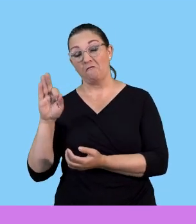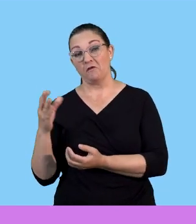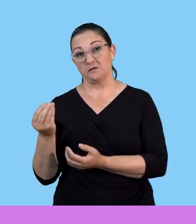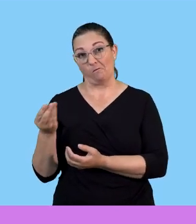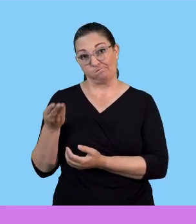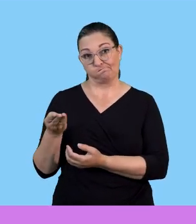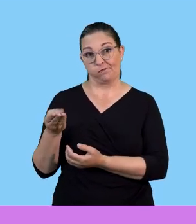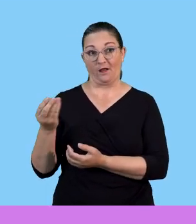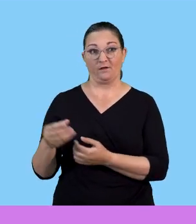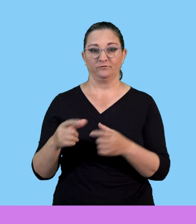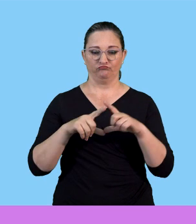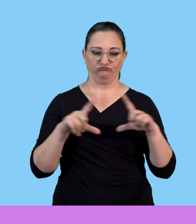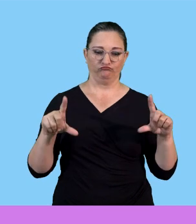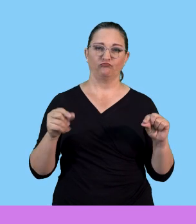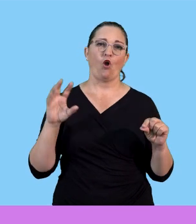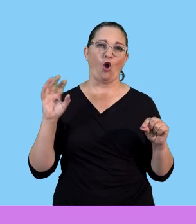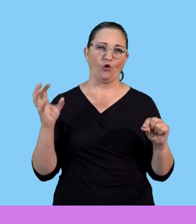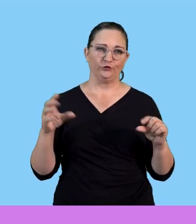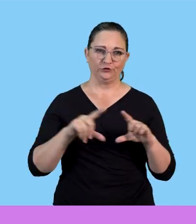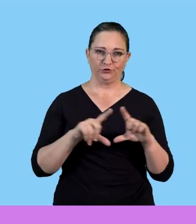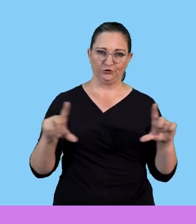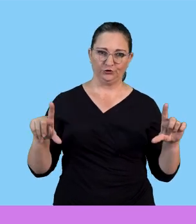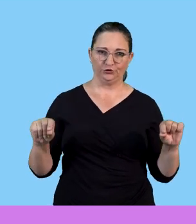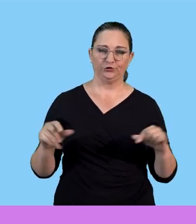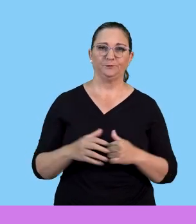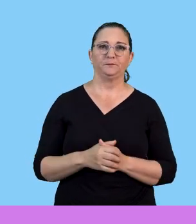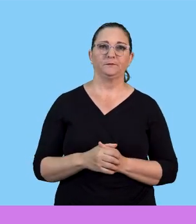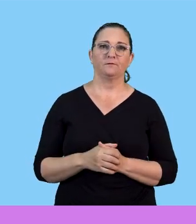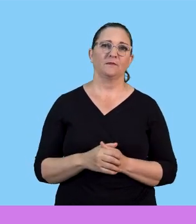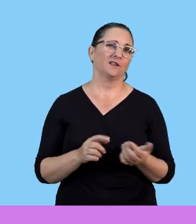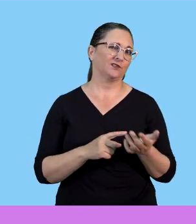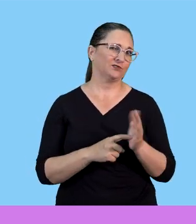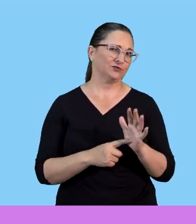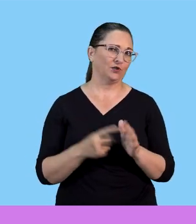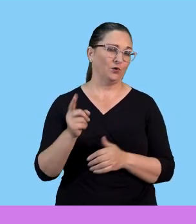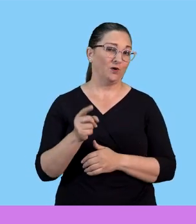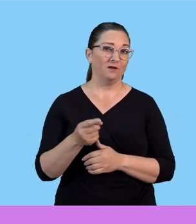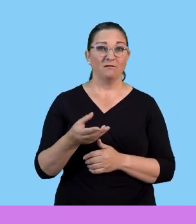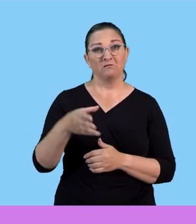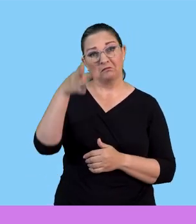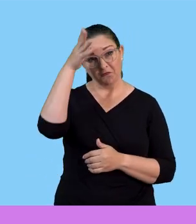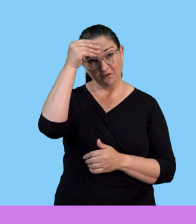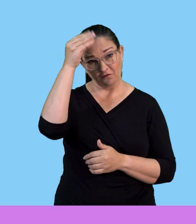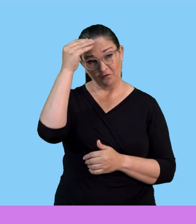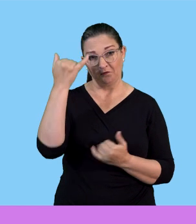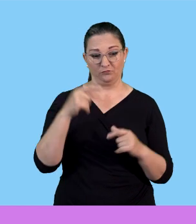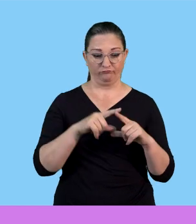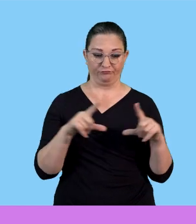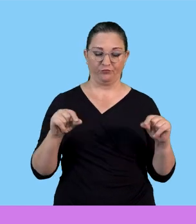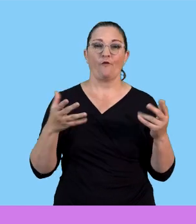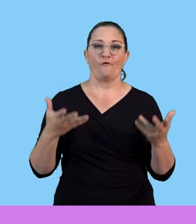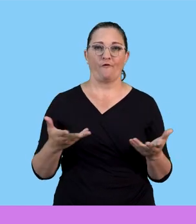number. And then the orange part that is highlighted shows you the